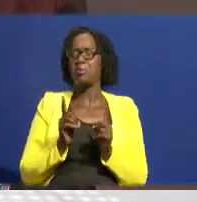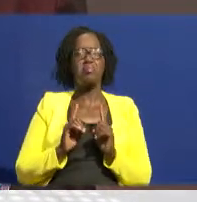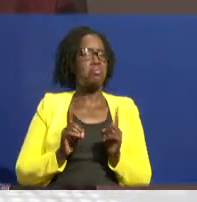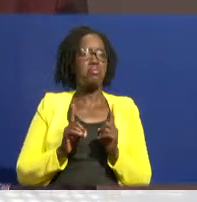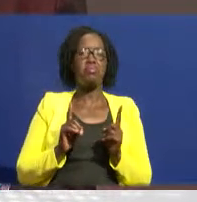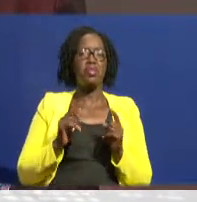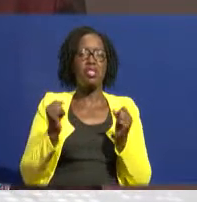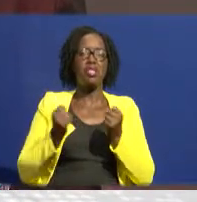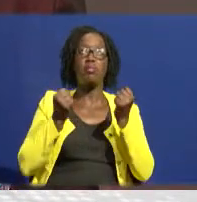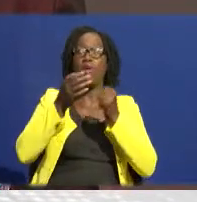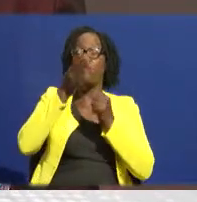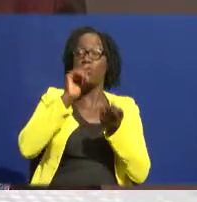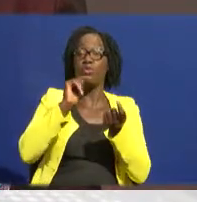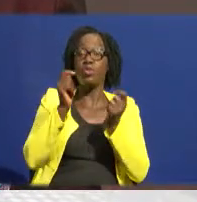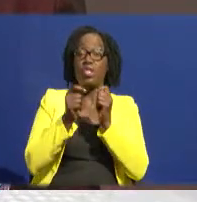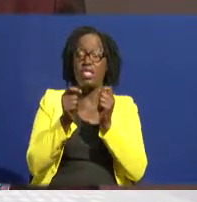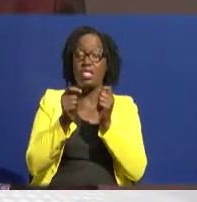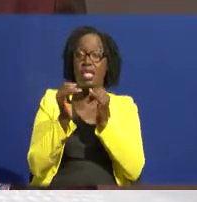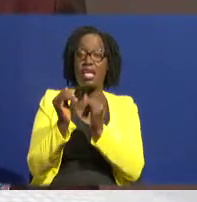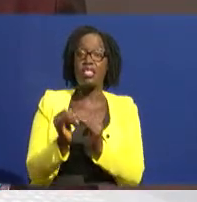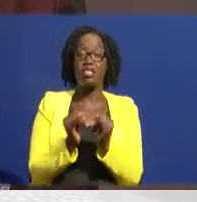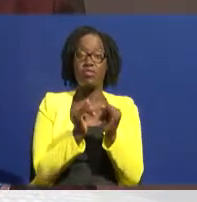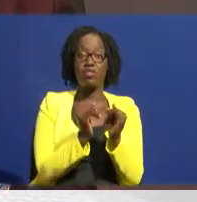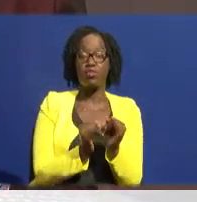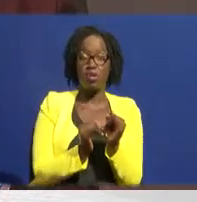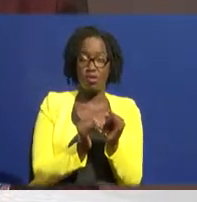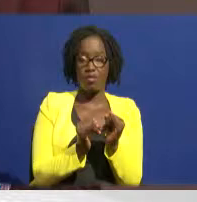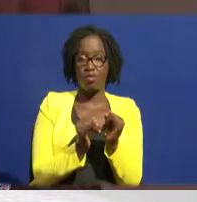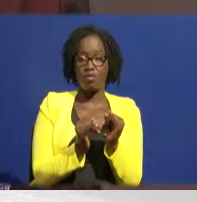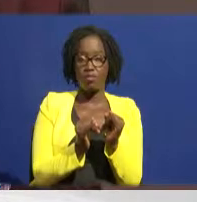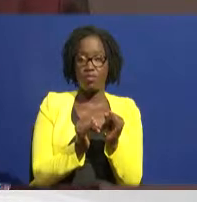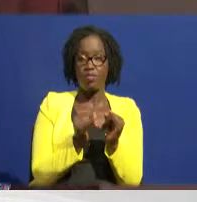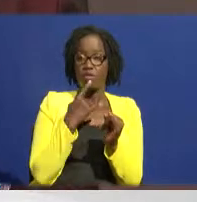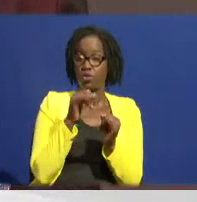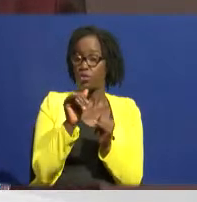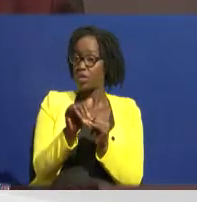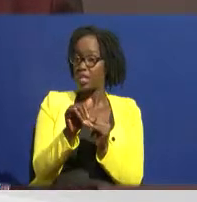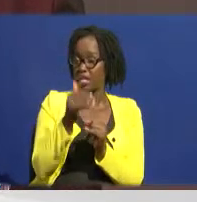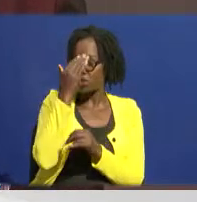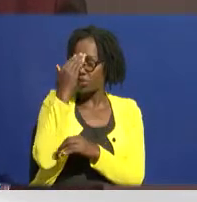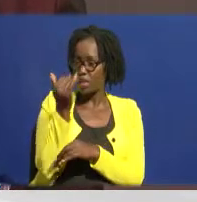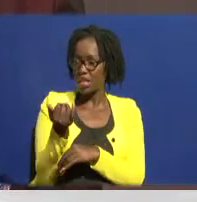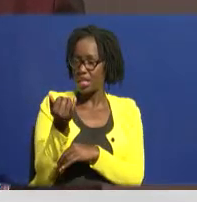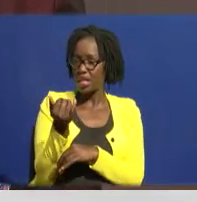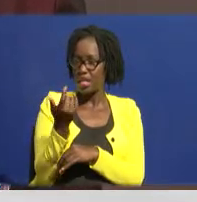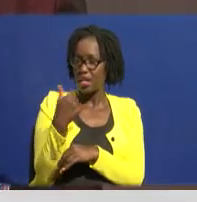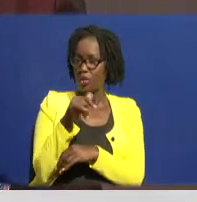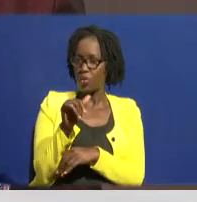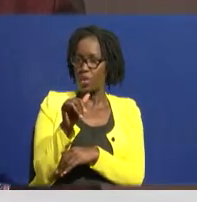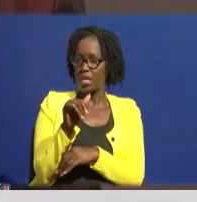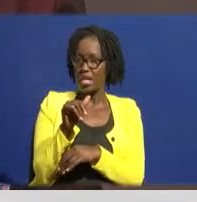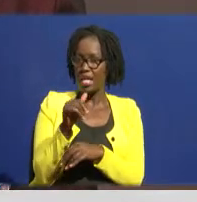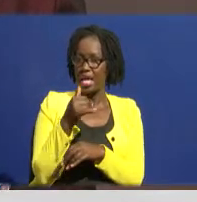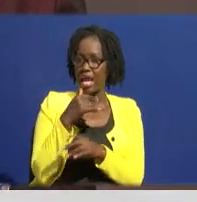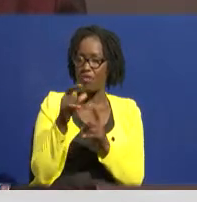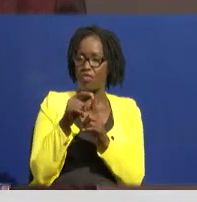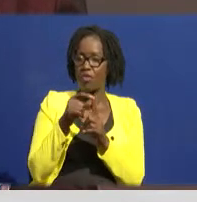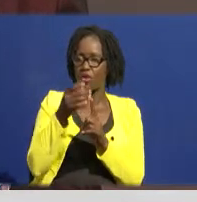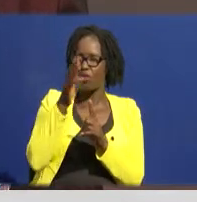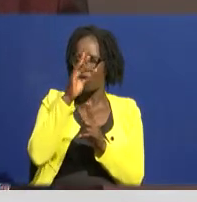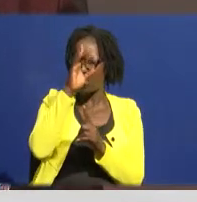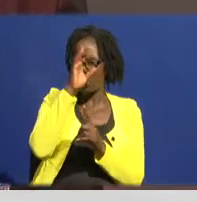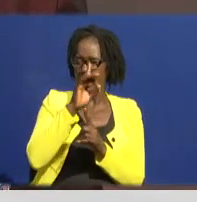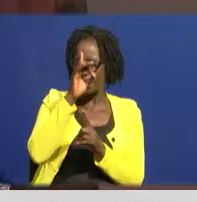takes the power of God to change a person. And so that's why we take the word of God very